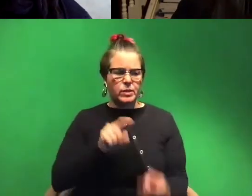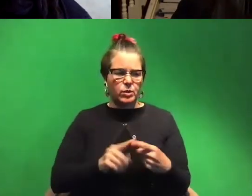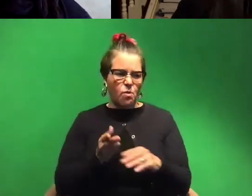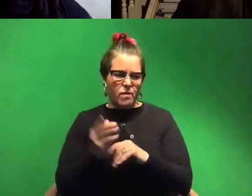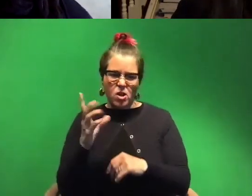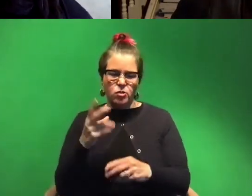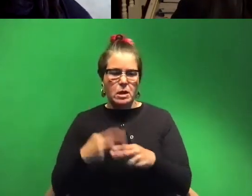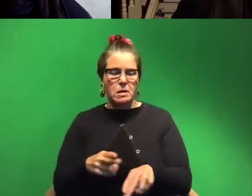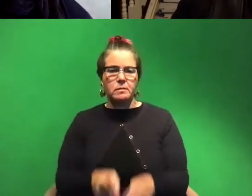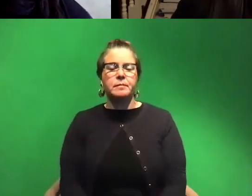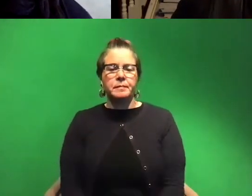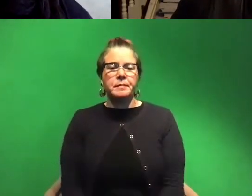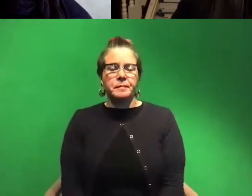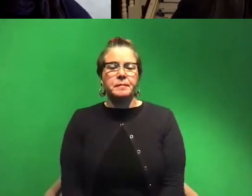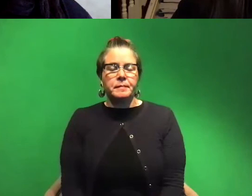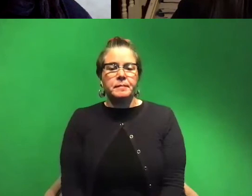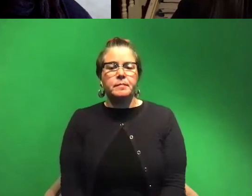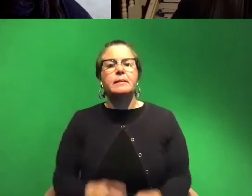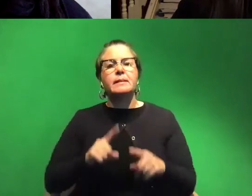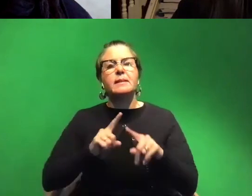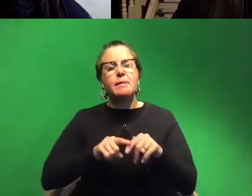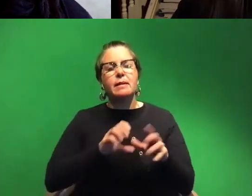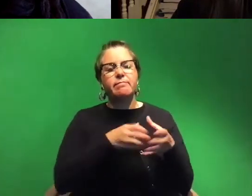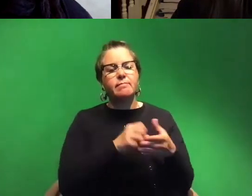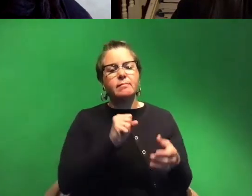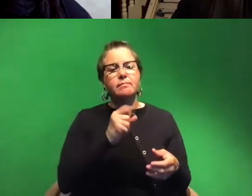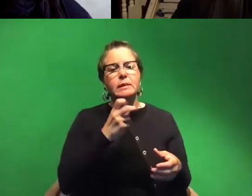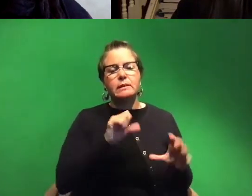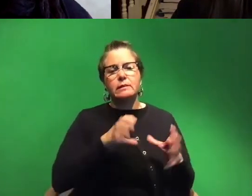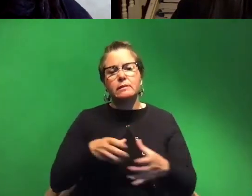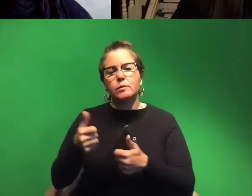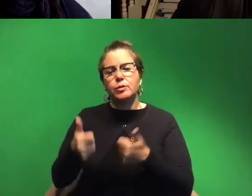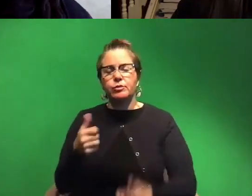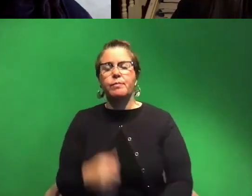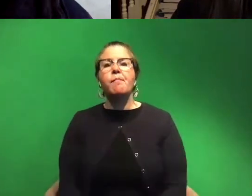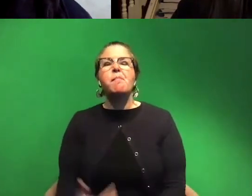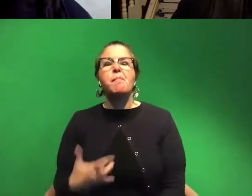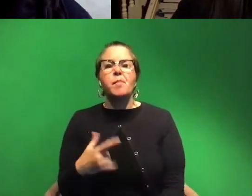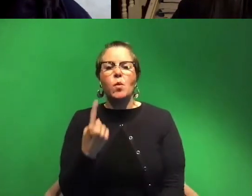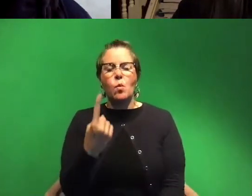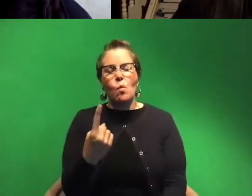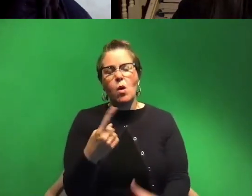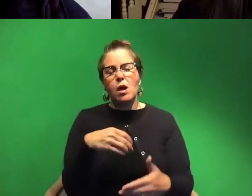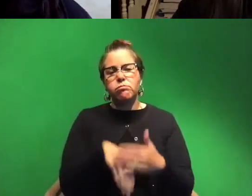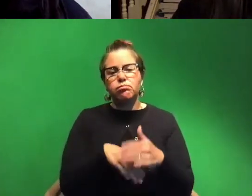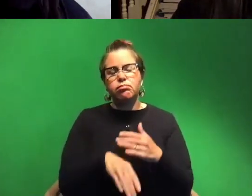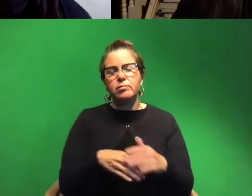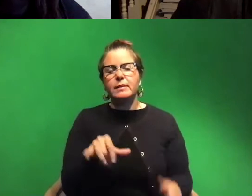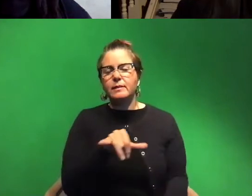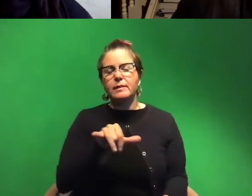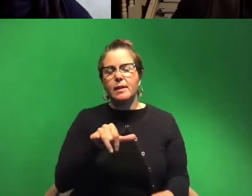eggs. So it depends on the species. Usually they just do 1 clutch, and then like most cephalopods, they